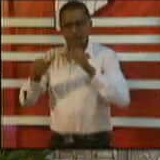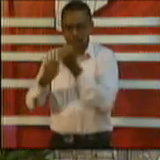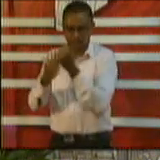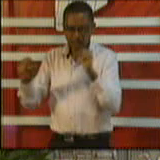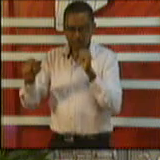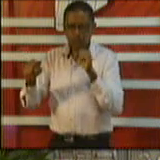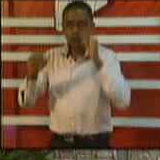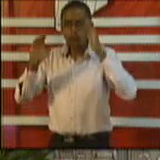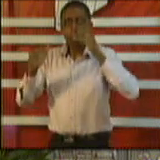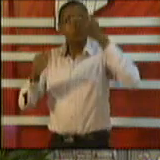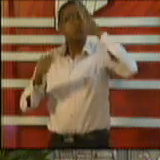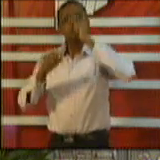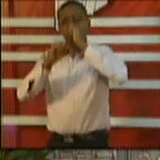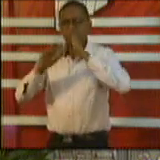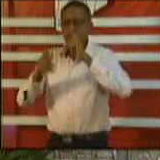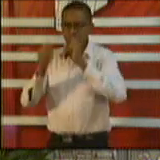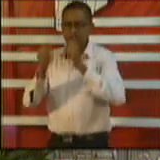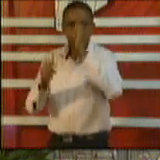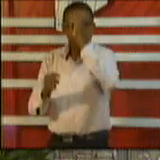god bless trinidad and tobago